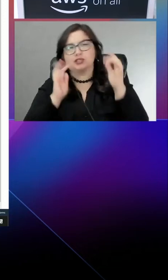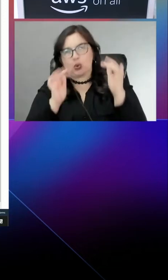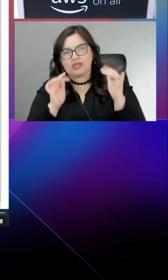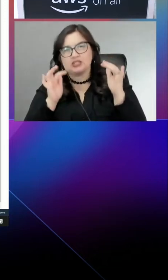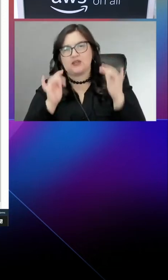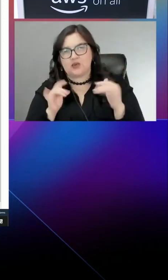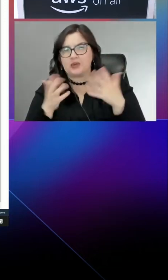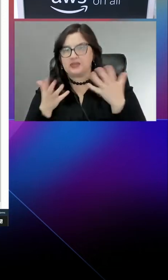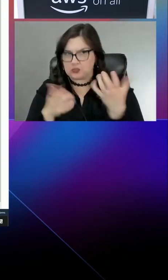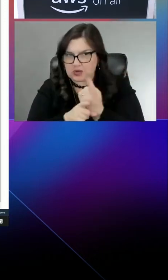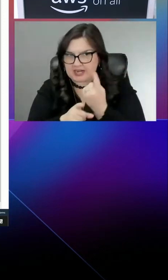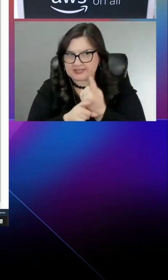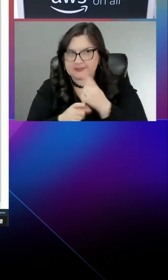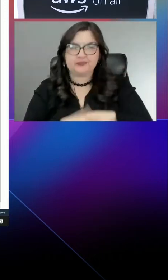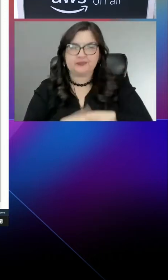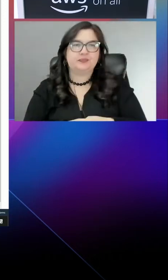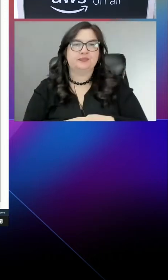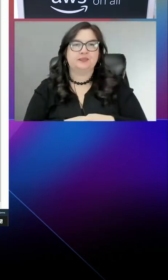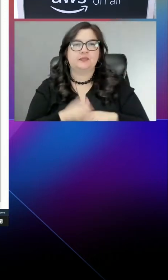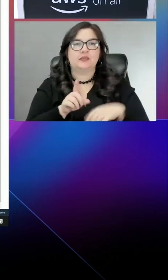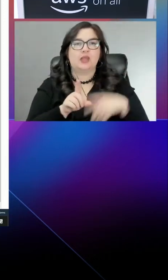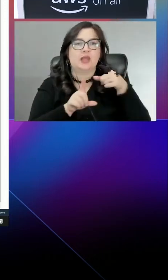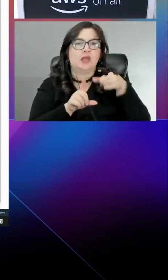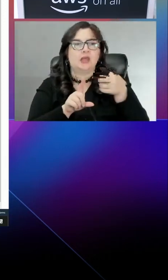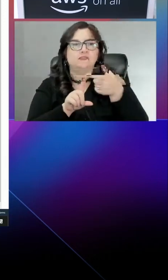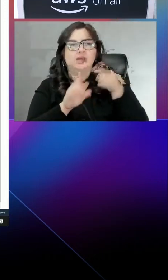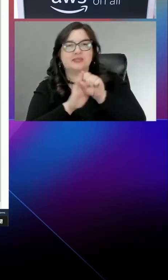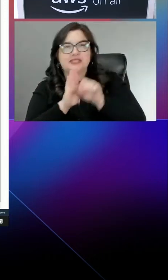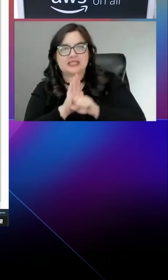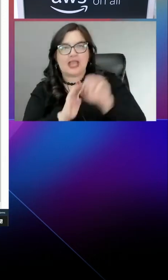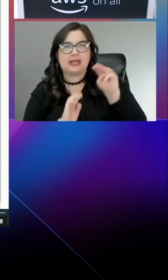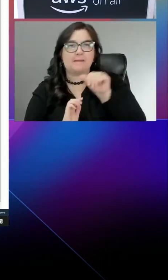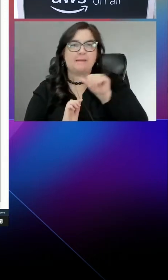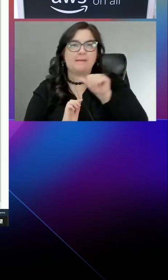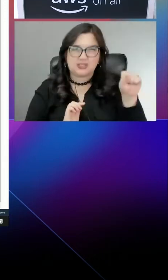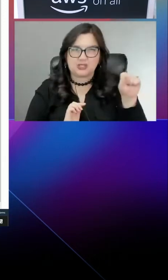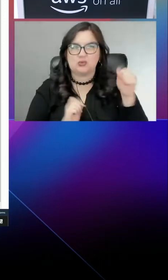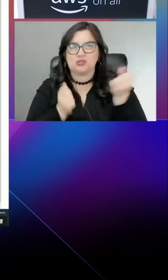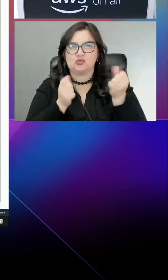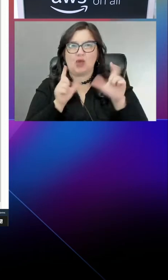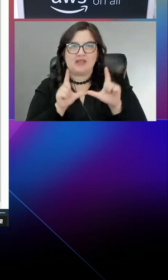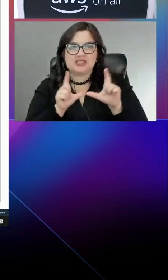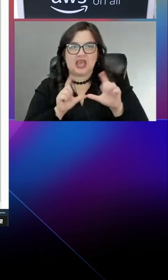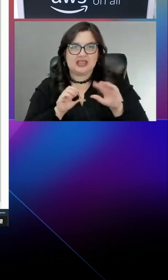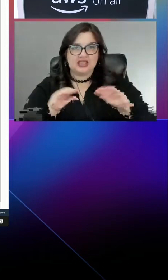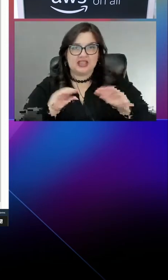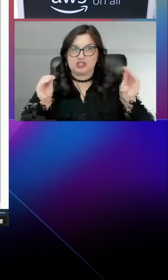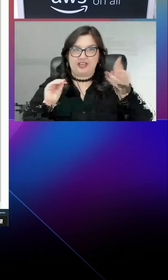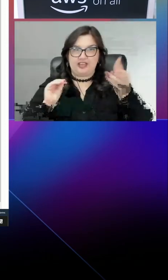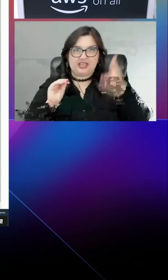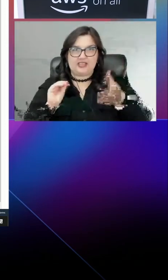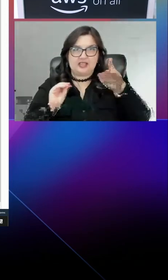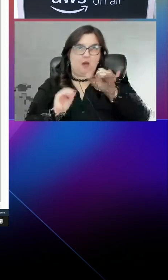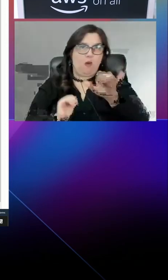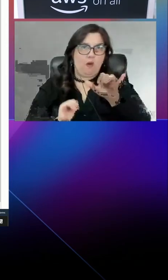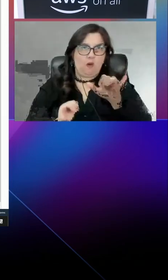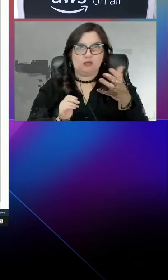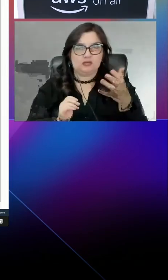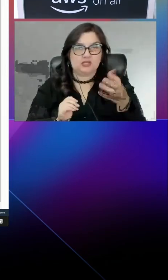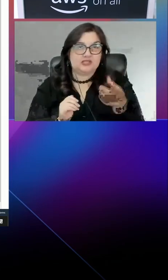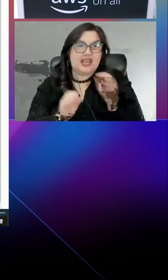is issued by Massachusetts and it's a driver's license. Like, there is nothing in here which says, oh, it's issued by Massachusetts. Yes.